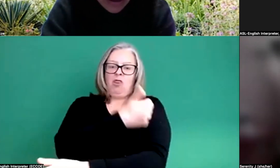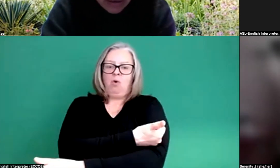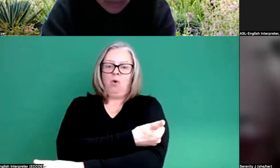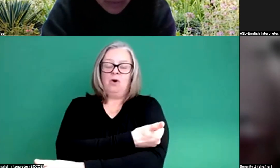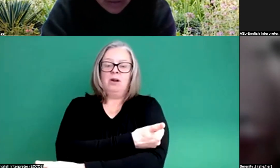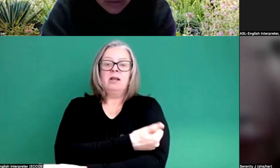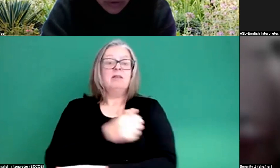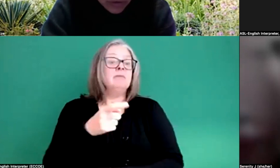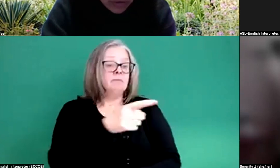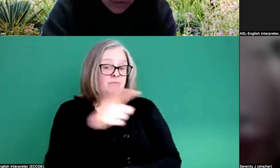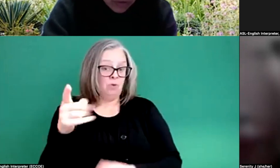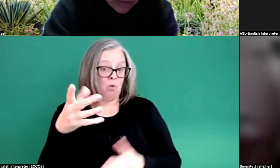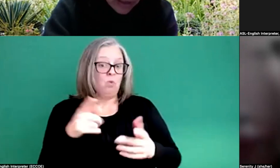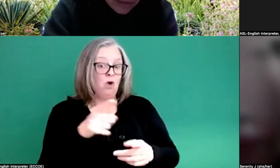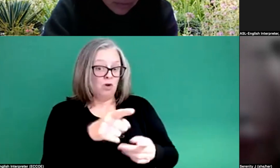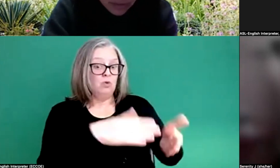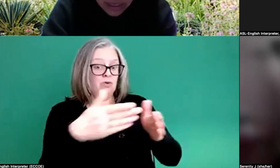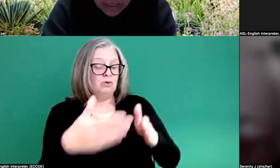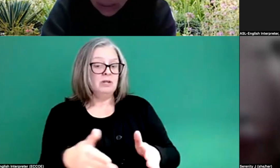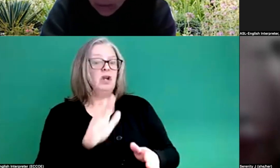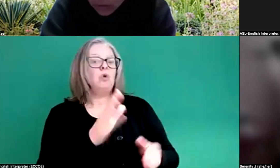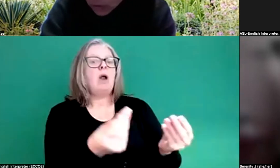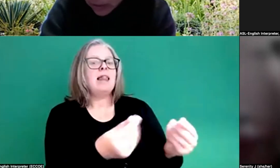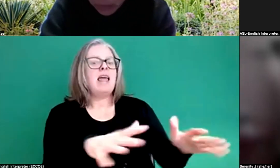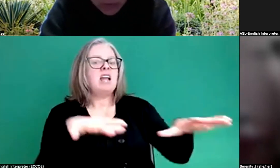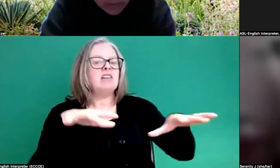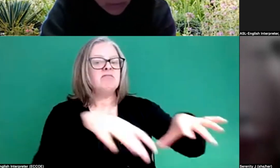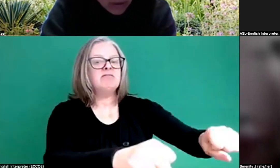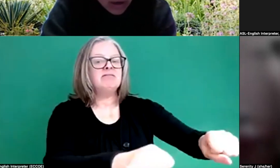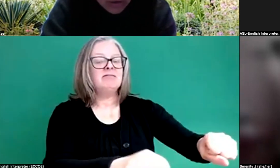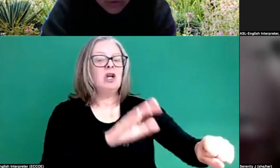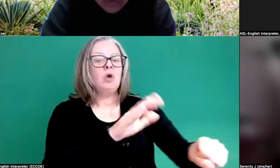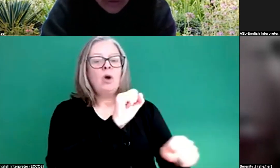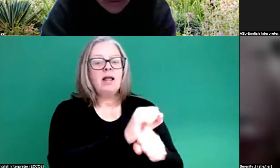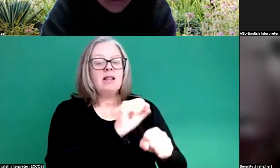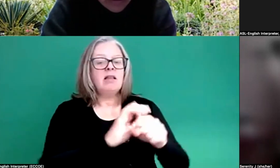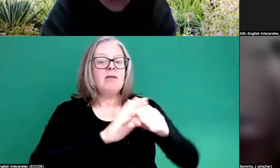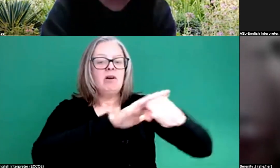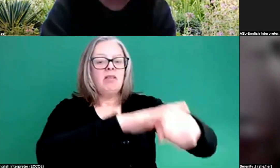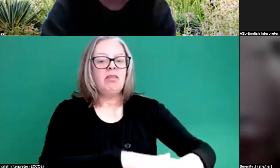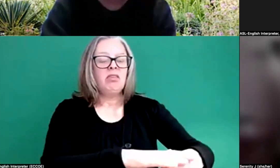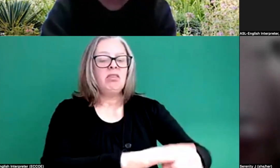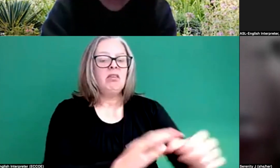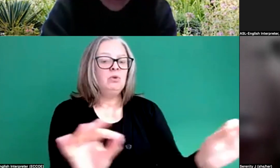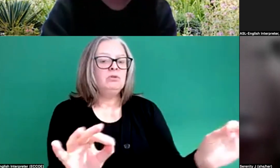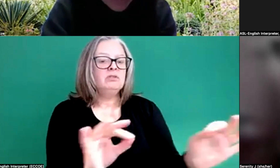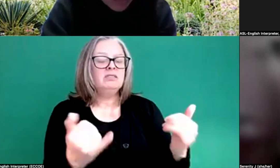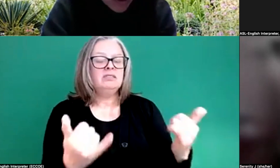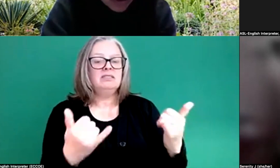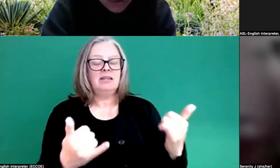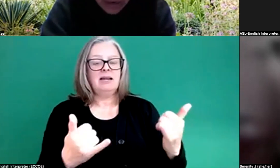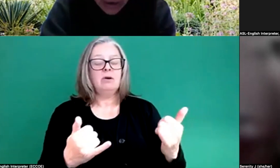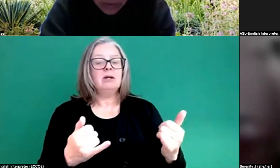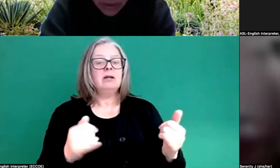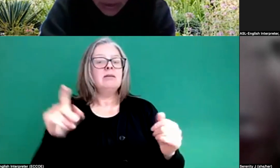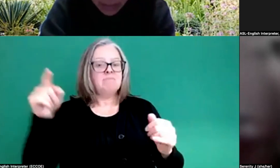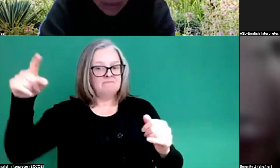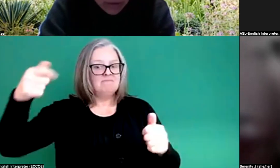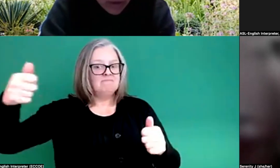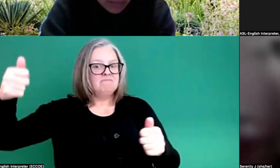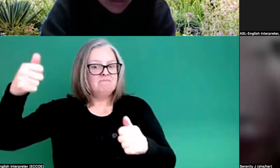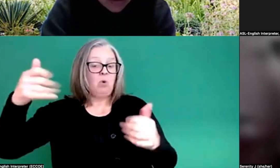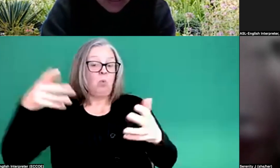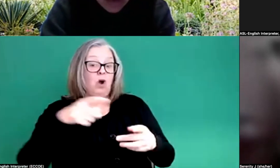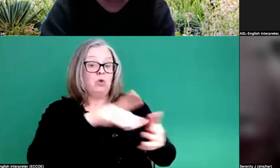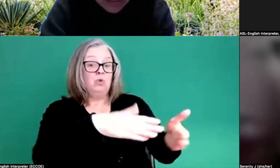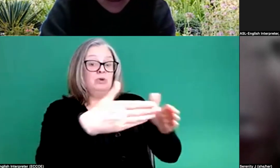to be dead because your, you know, land has been taken or your labor is not useless, you know, and if people want you dead anyway, I'm not